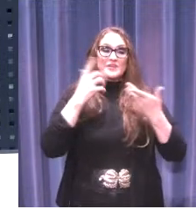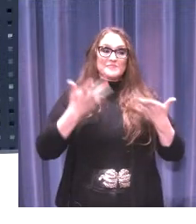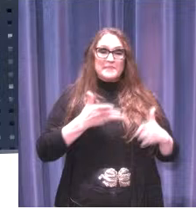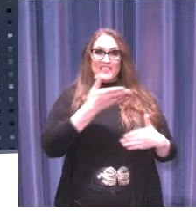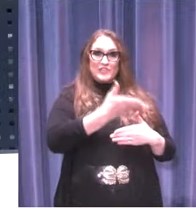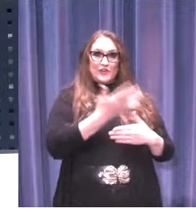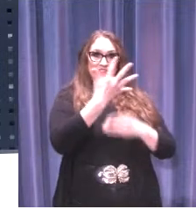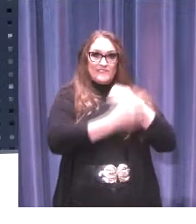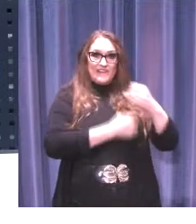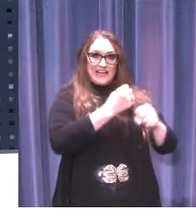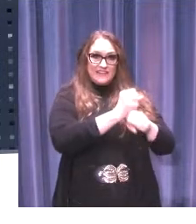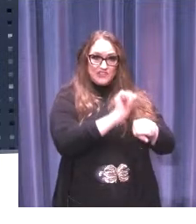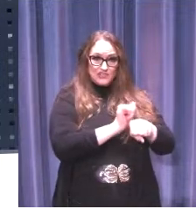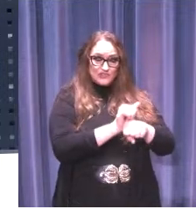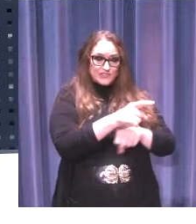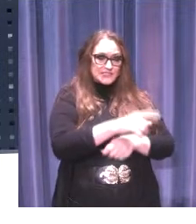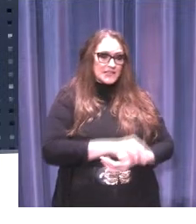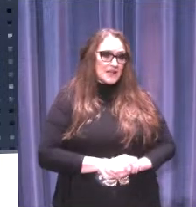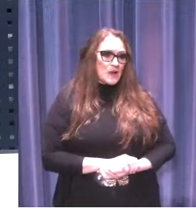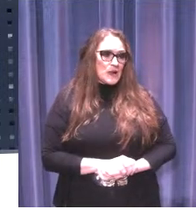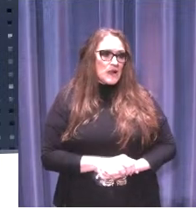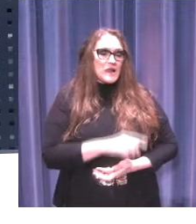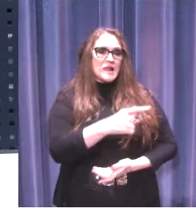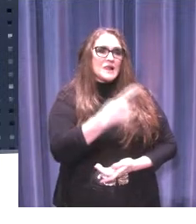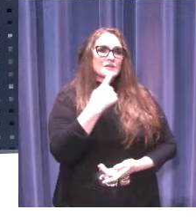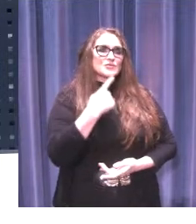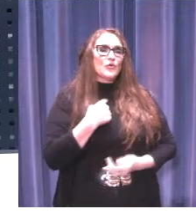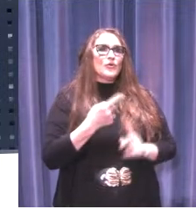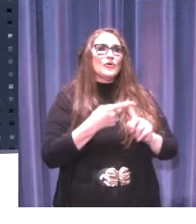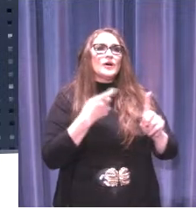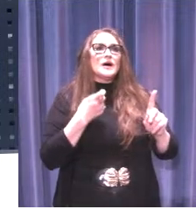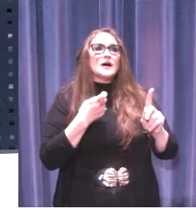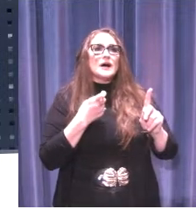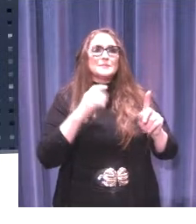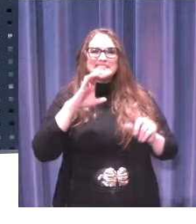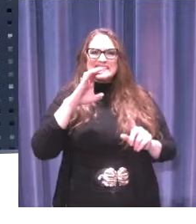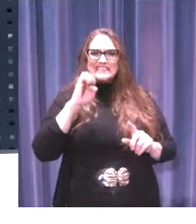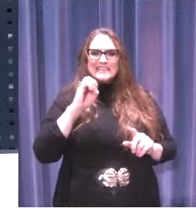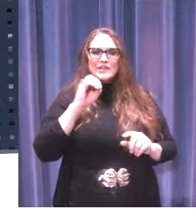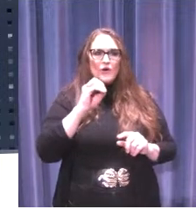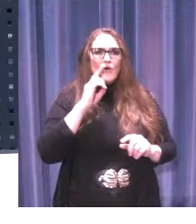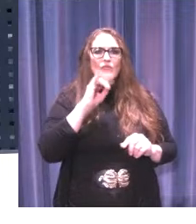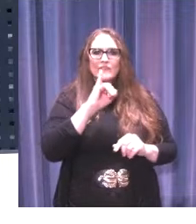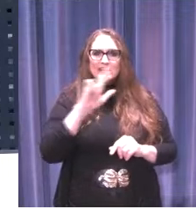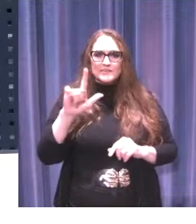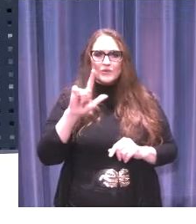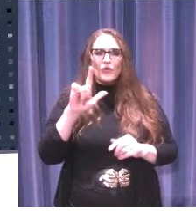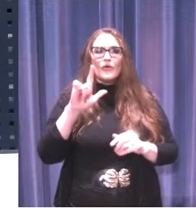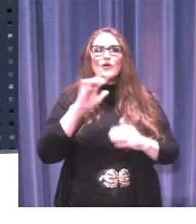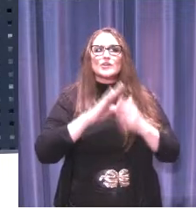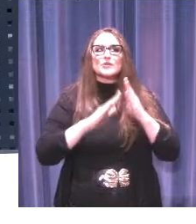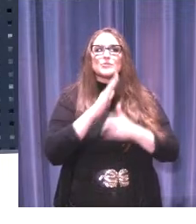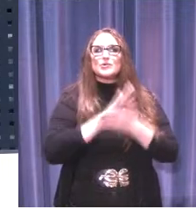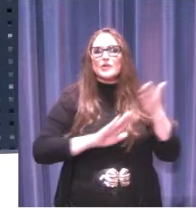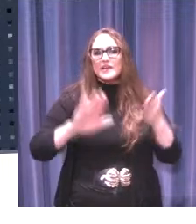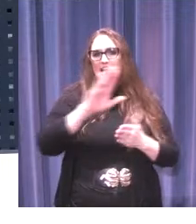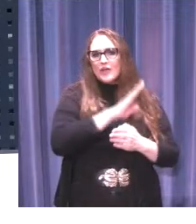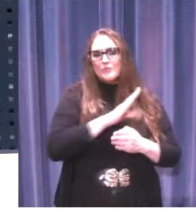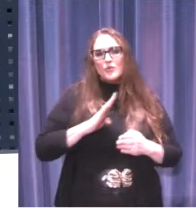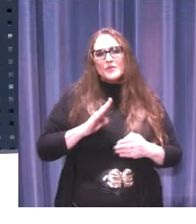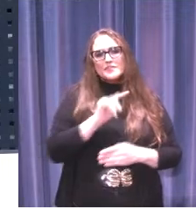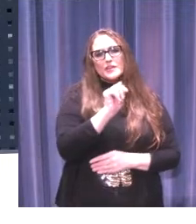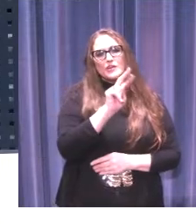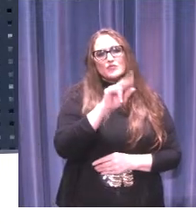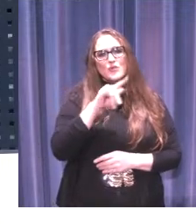5 years, I was told by the CEO of the Illinois Community College Board that Triton College